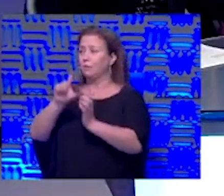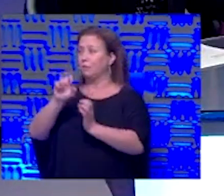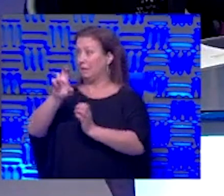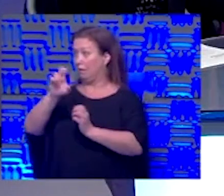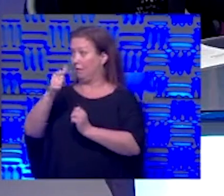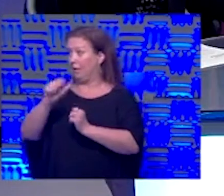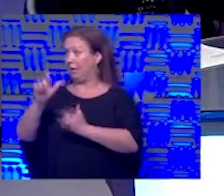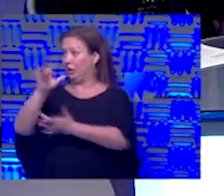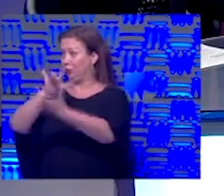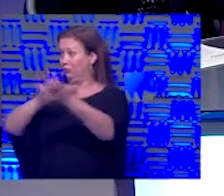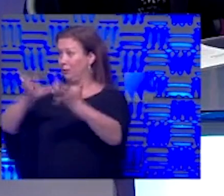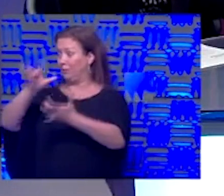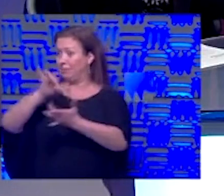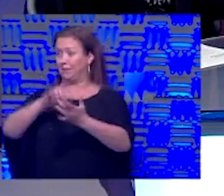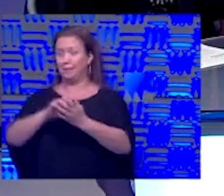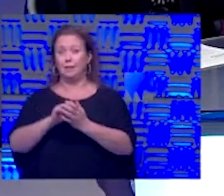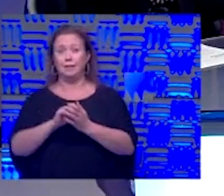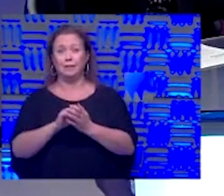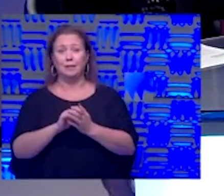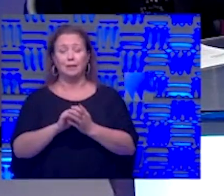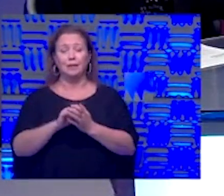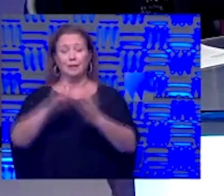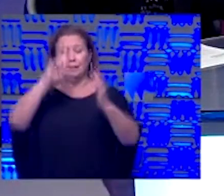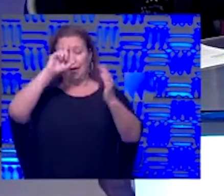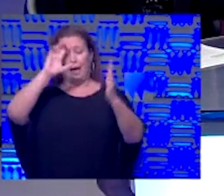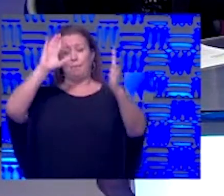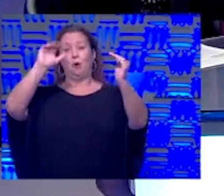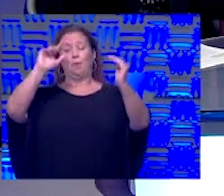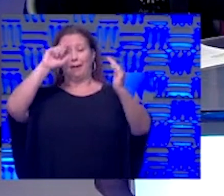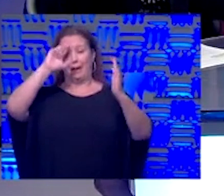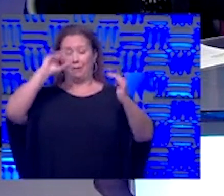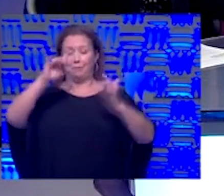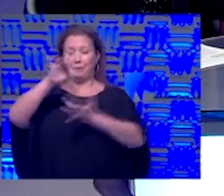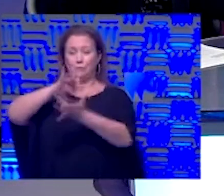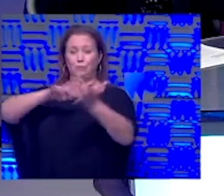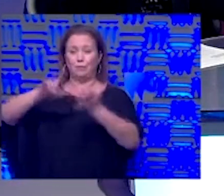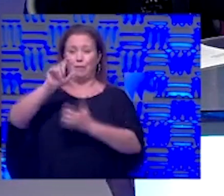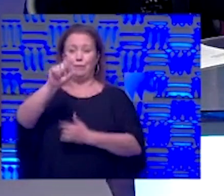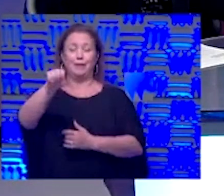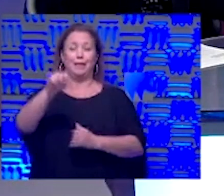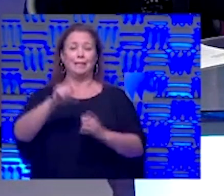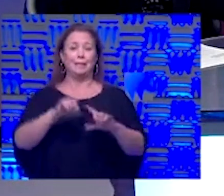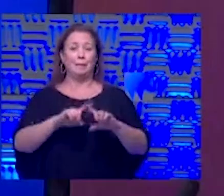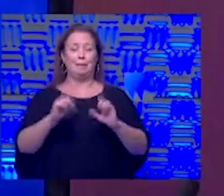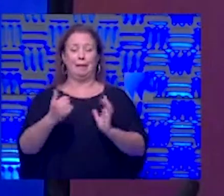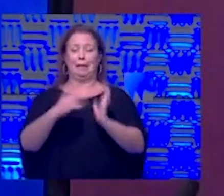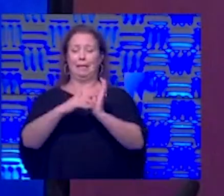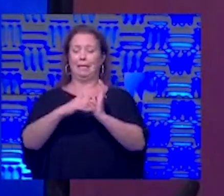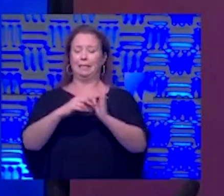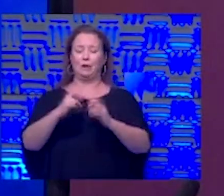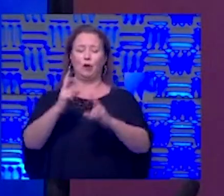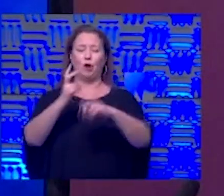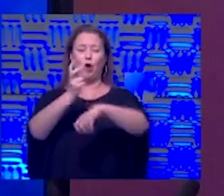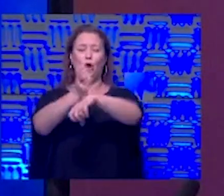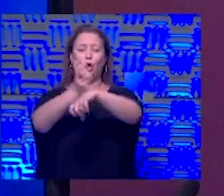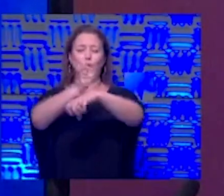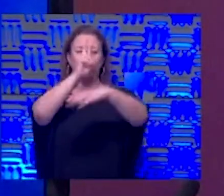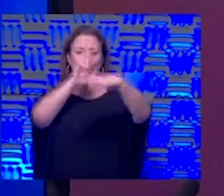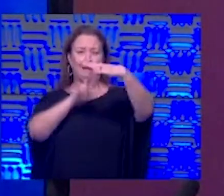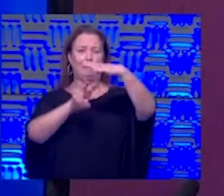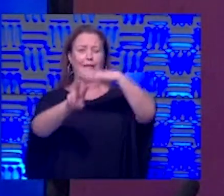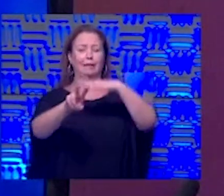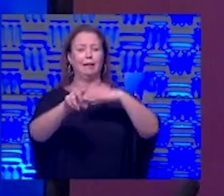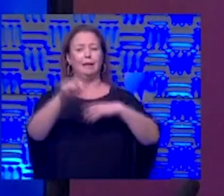anytime soon, or what are your thoughts about you traveling? I'm hoping to, but again, I think it's very difficult to predict